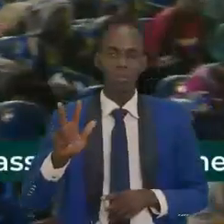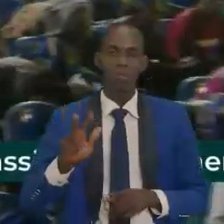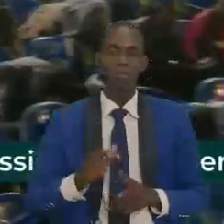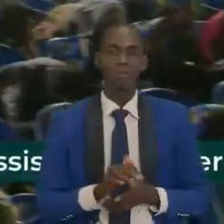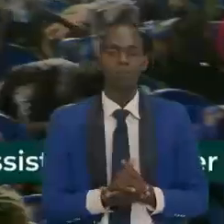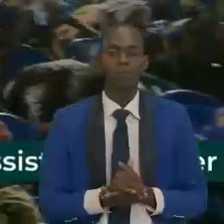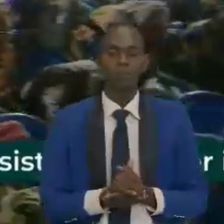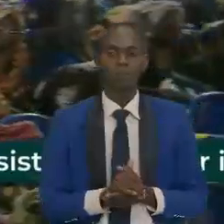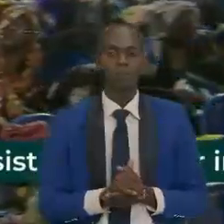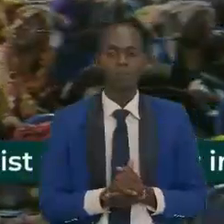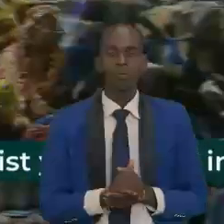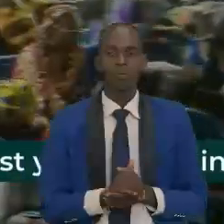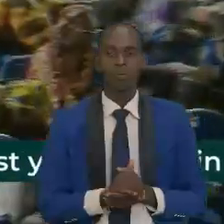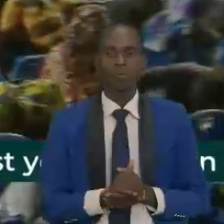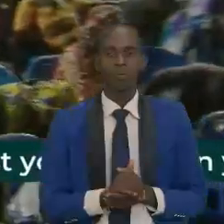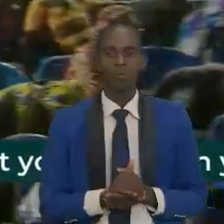92.